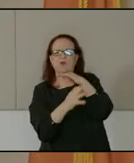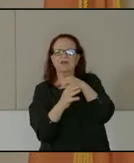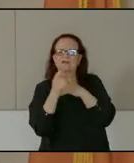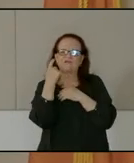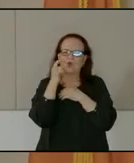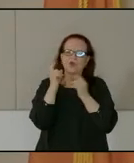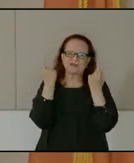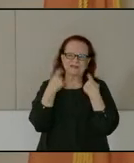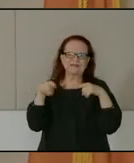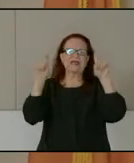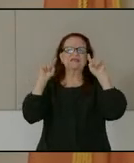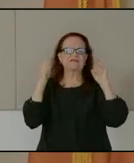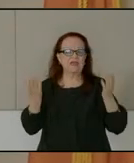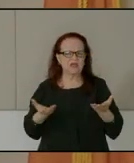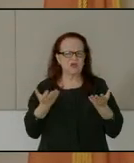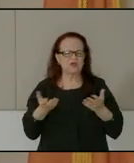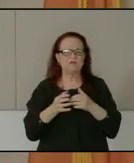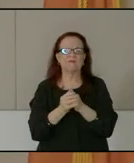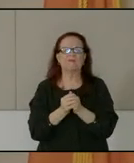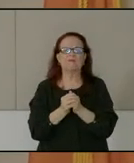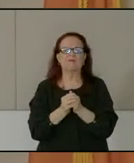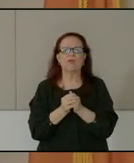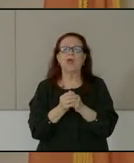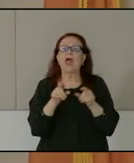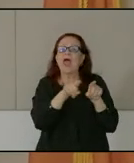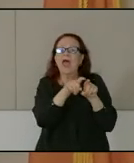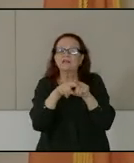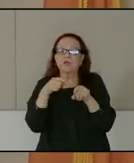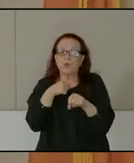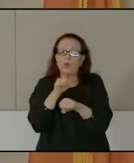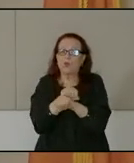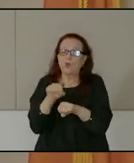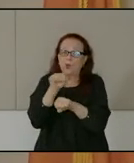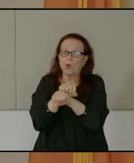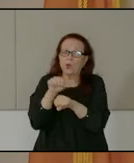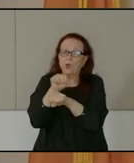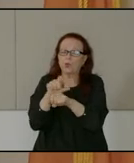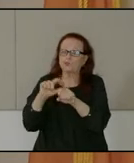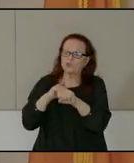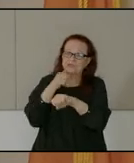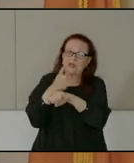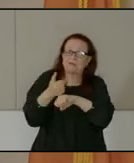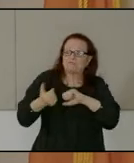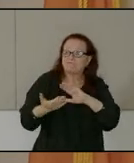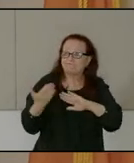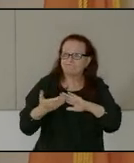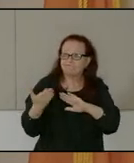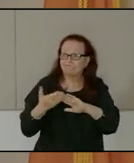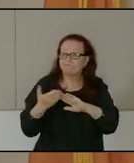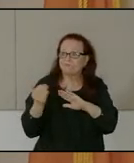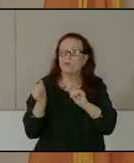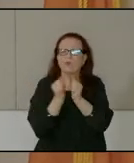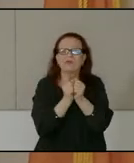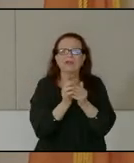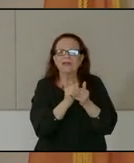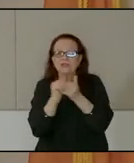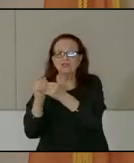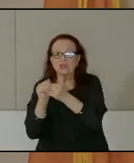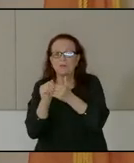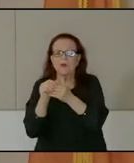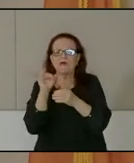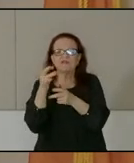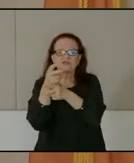And so as we work to operationalize this under the leadership of Supervisor